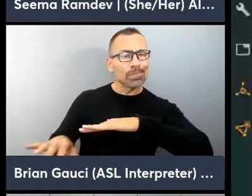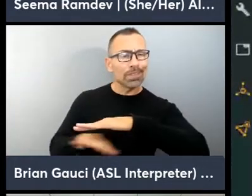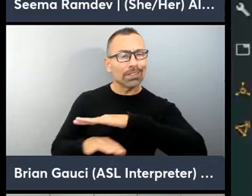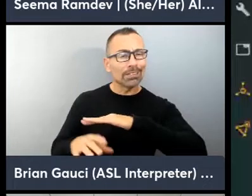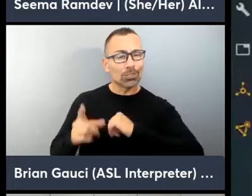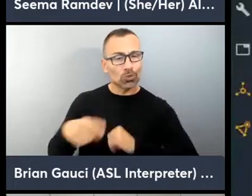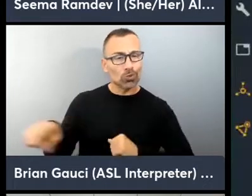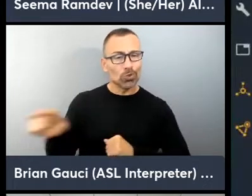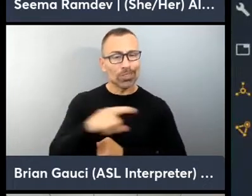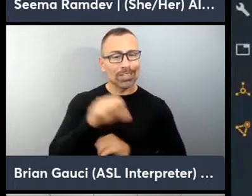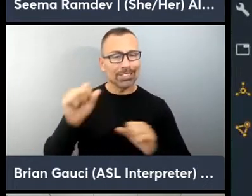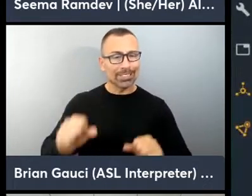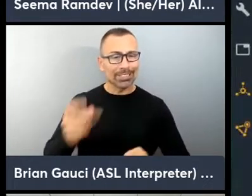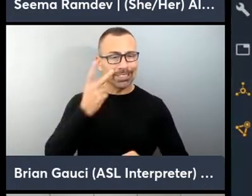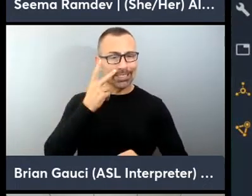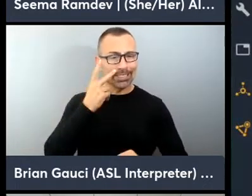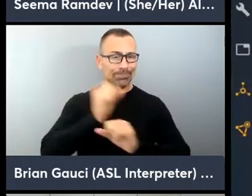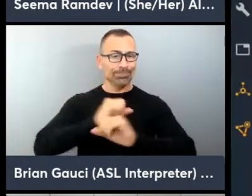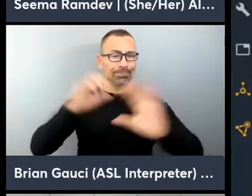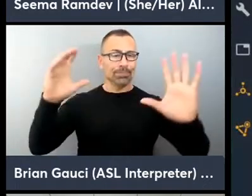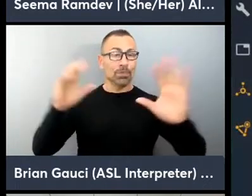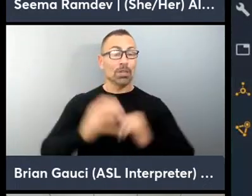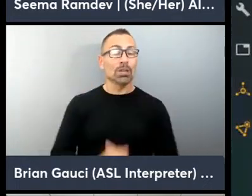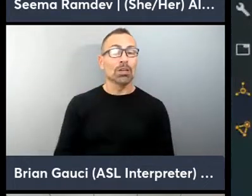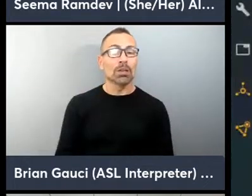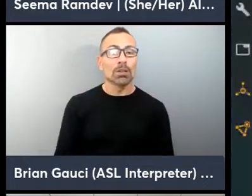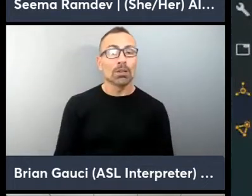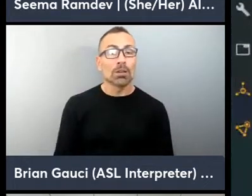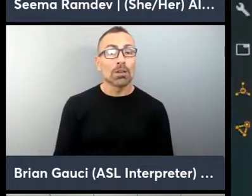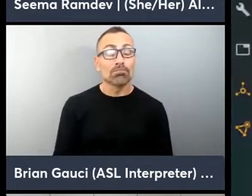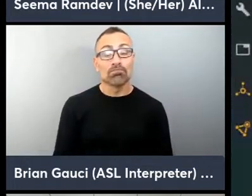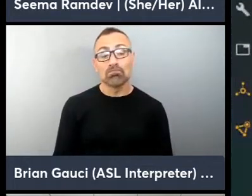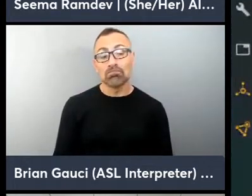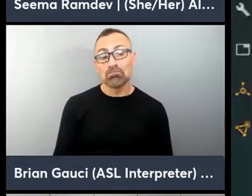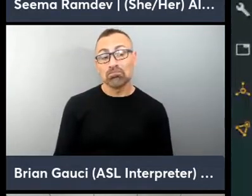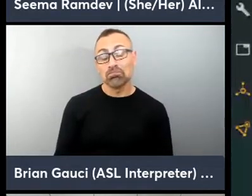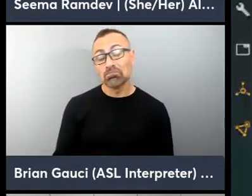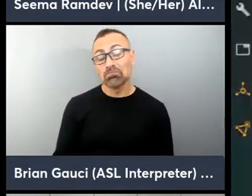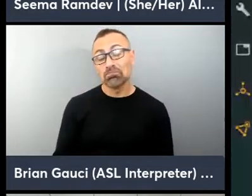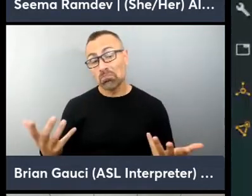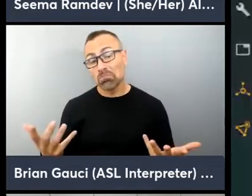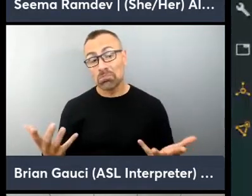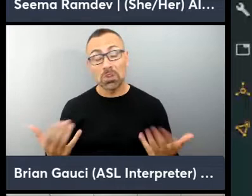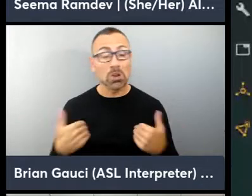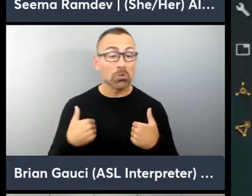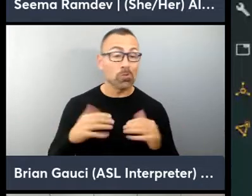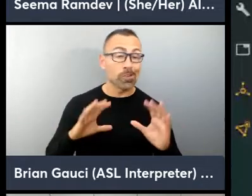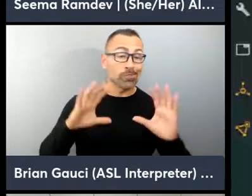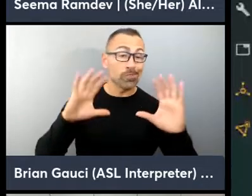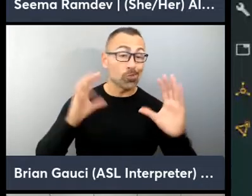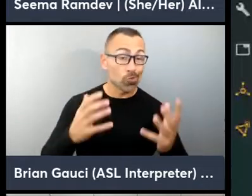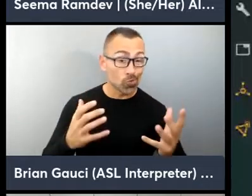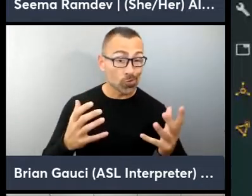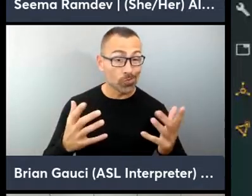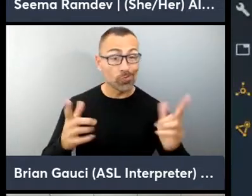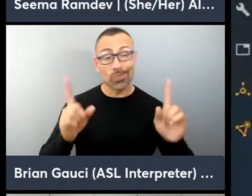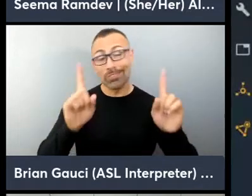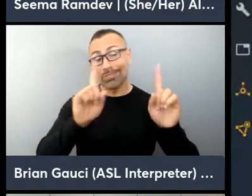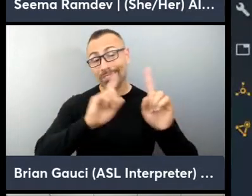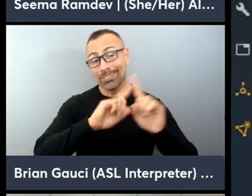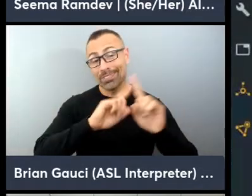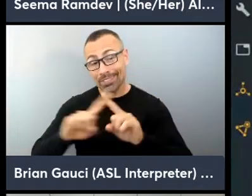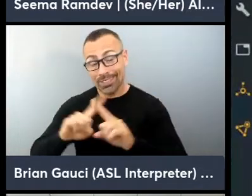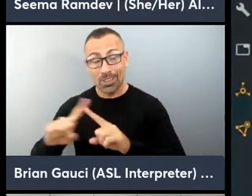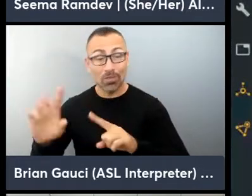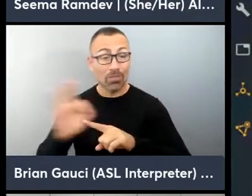visual view of it here, is you can imagine we have this group, this group with all kinds of different features